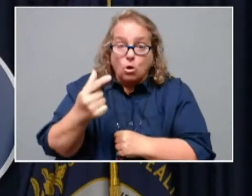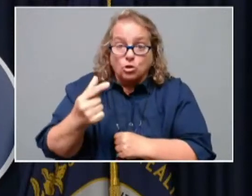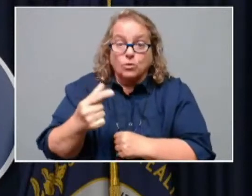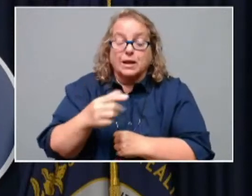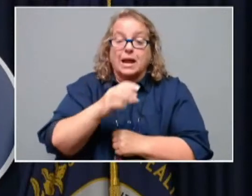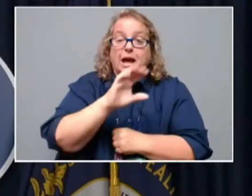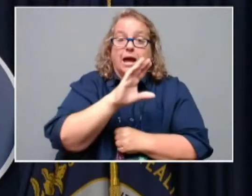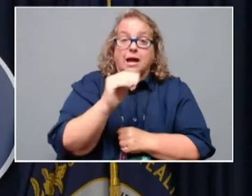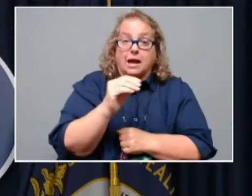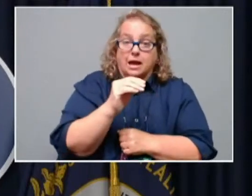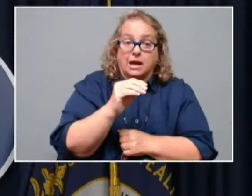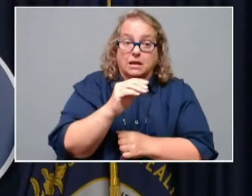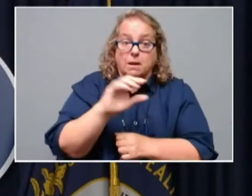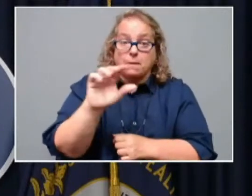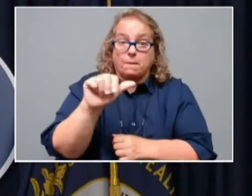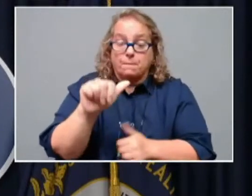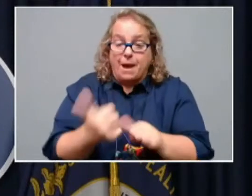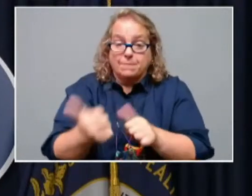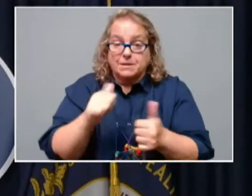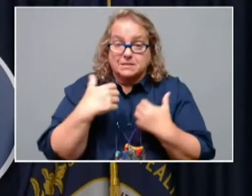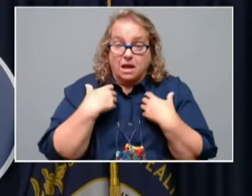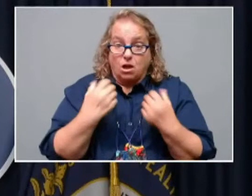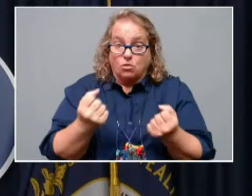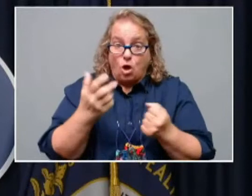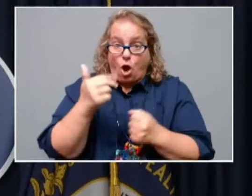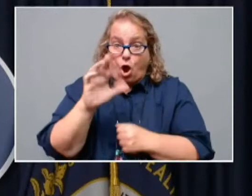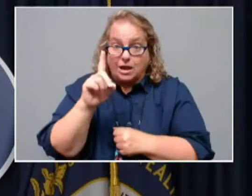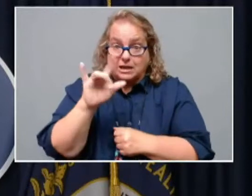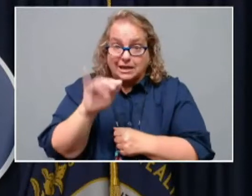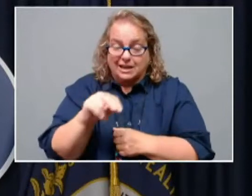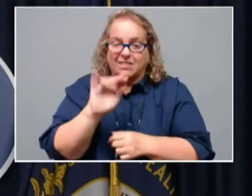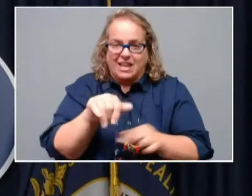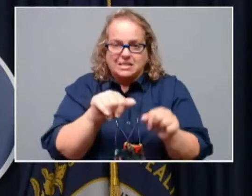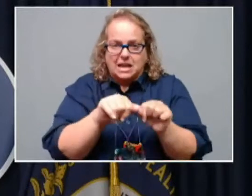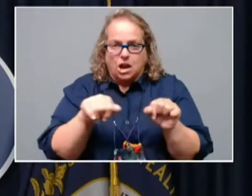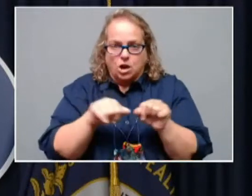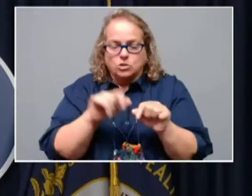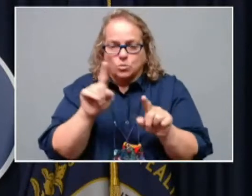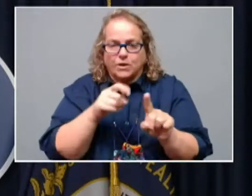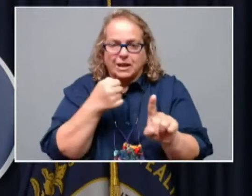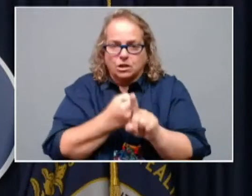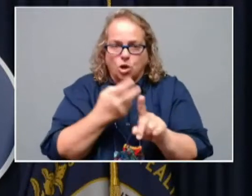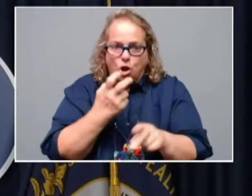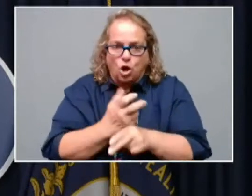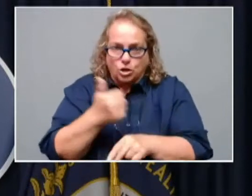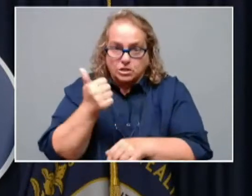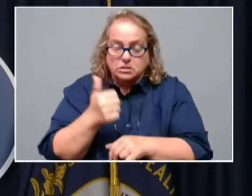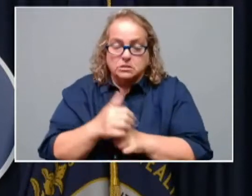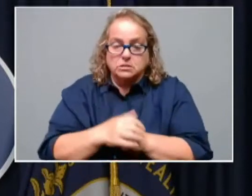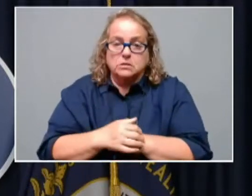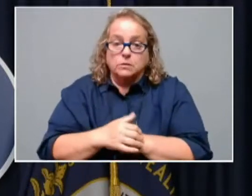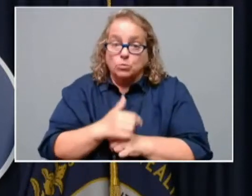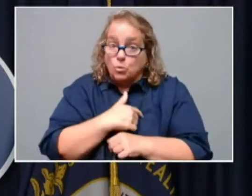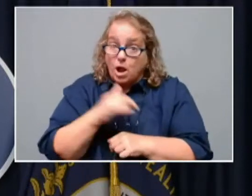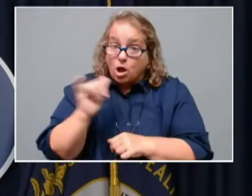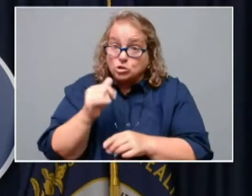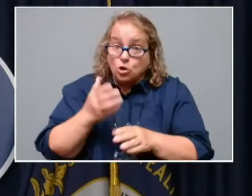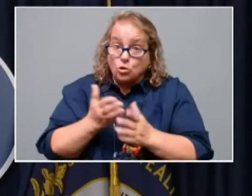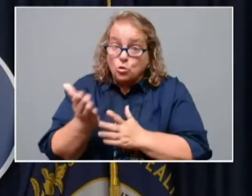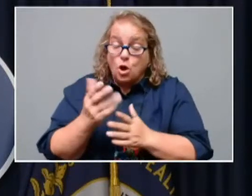just as a start, some areas that have been hit hardest. We have also, through a program called